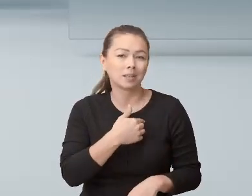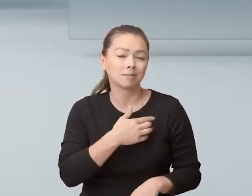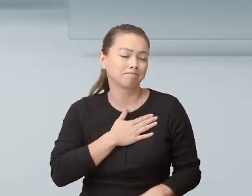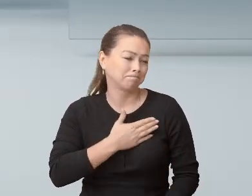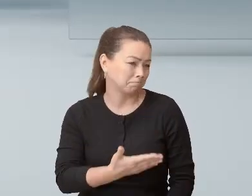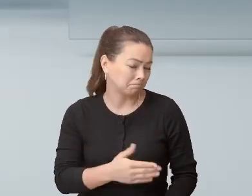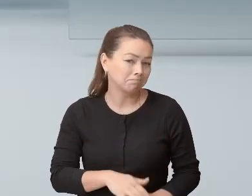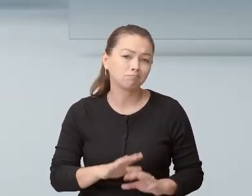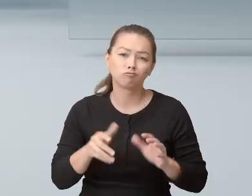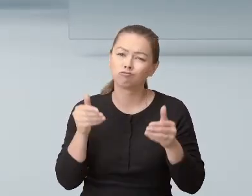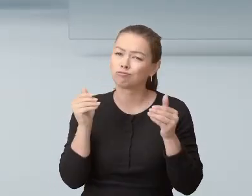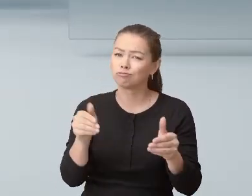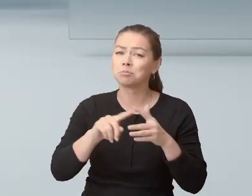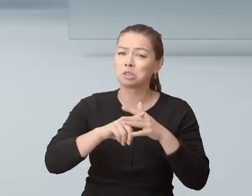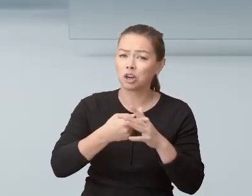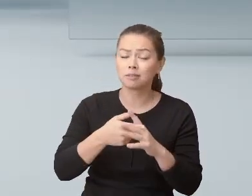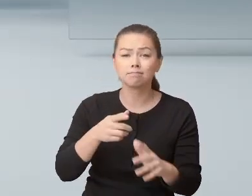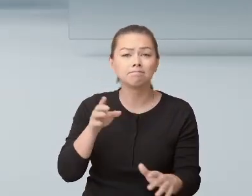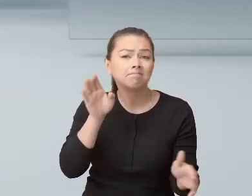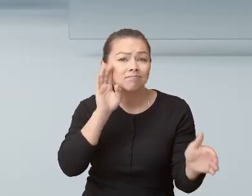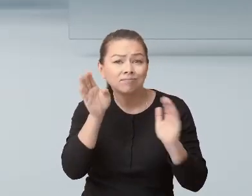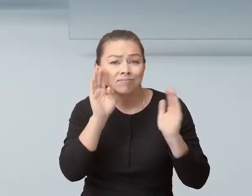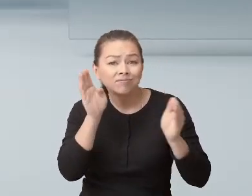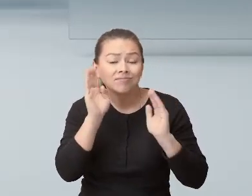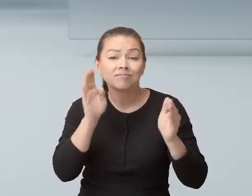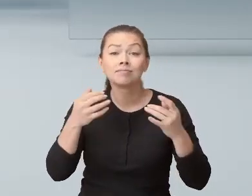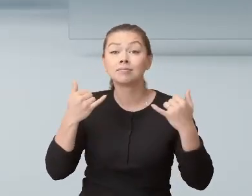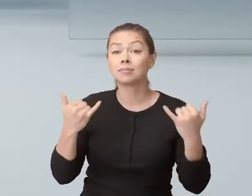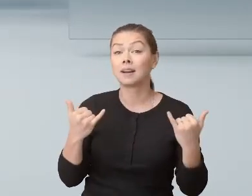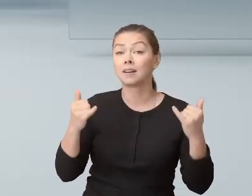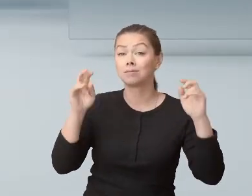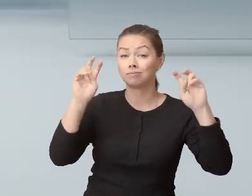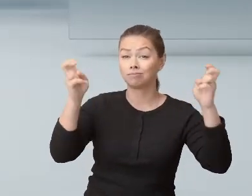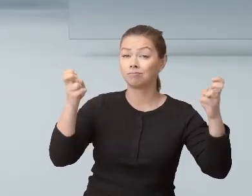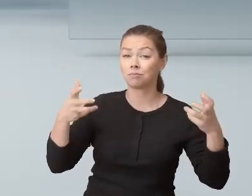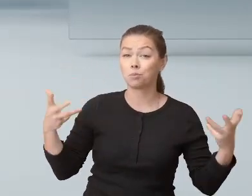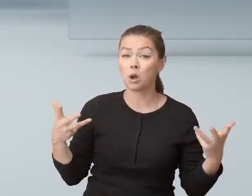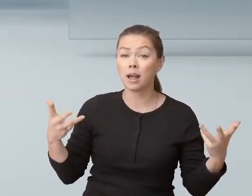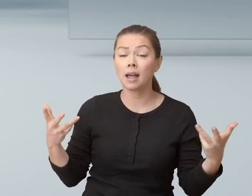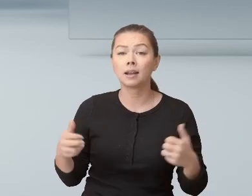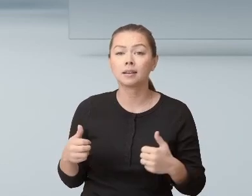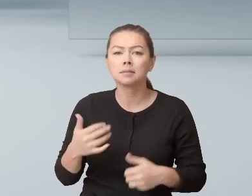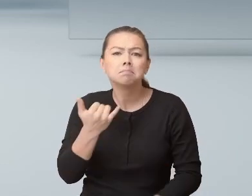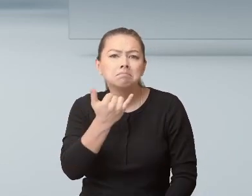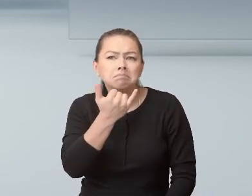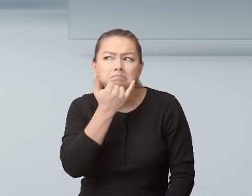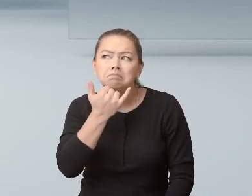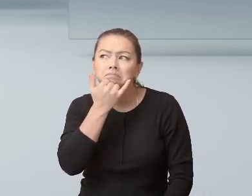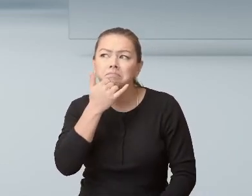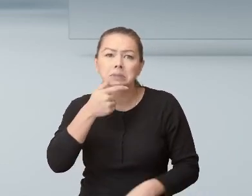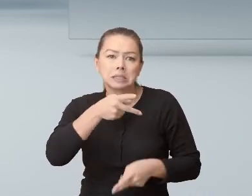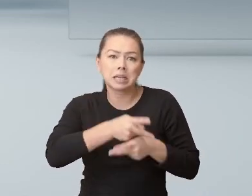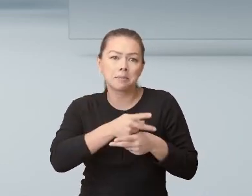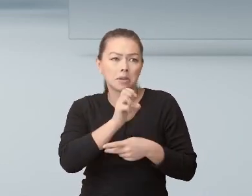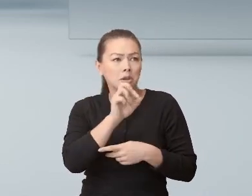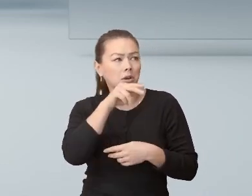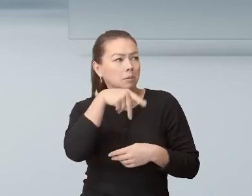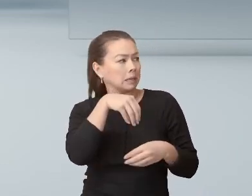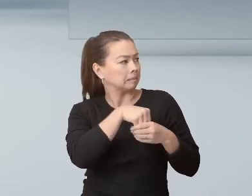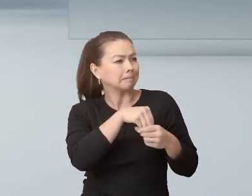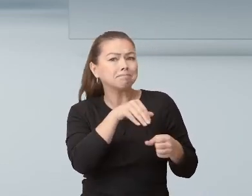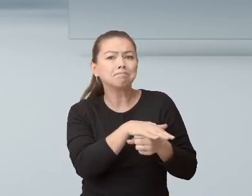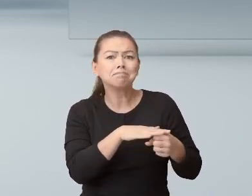Ladies and gentlemen, the name of today's webinar is, well, what's wrong with keeping my ERP on-premise? And it's exactly what we're going to cover